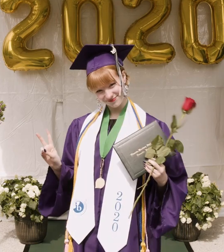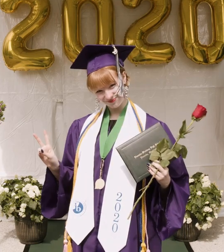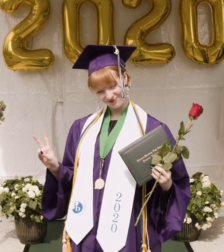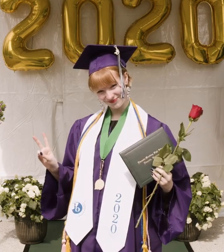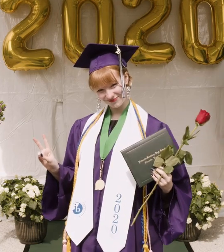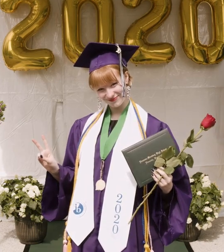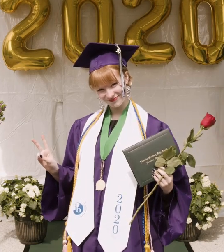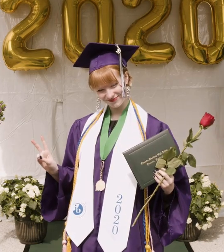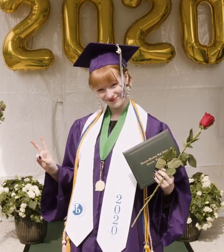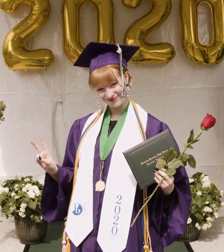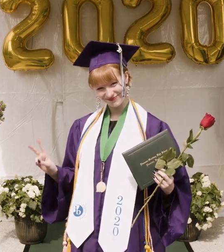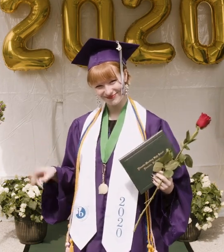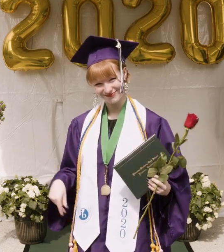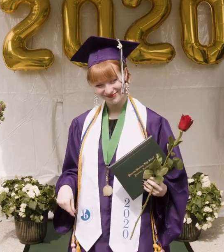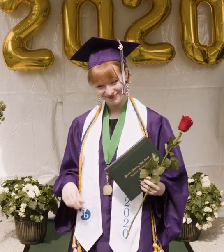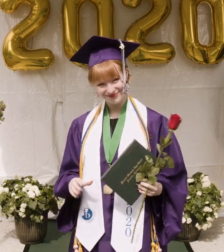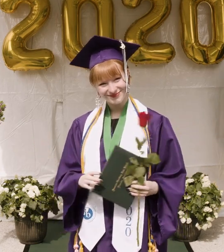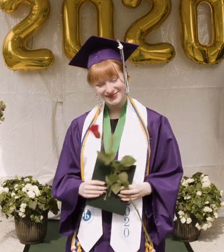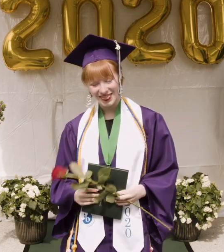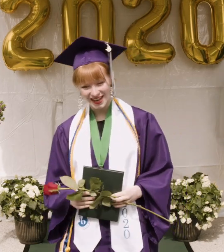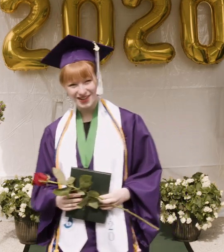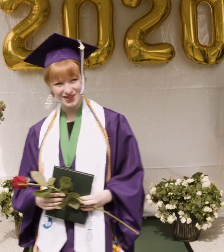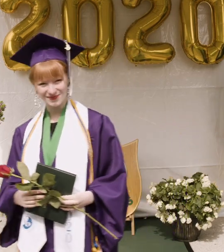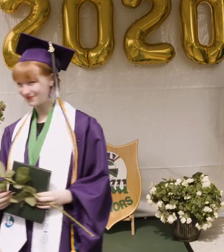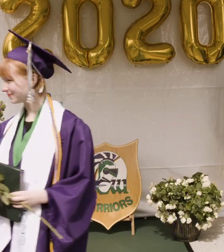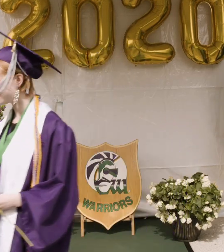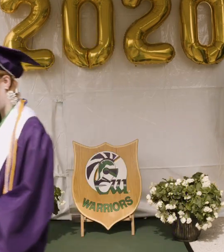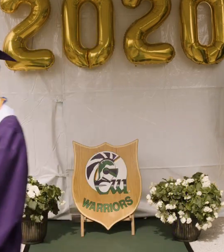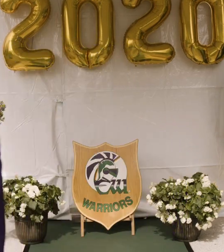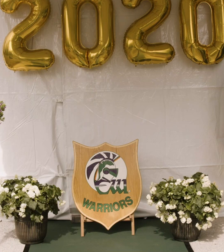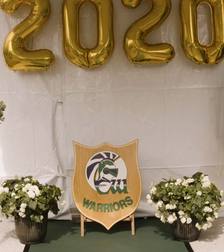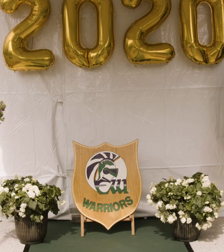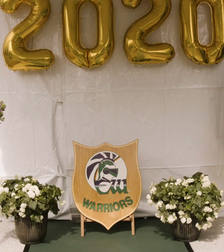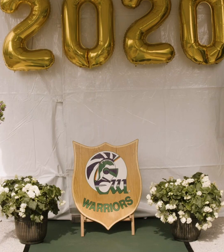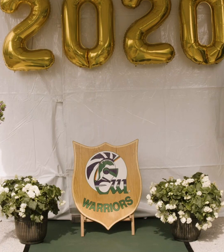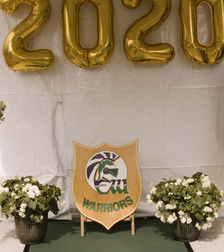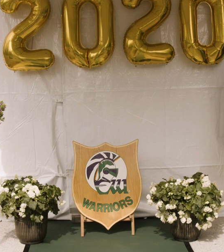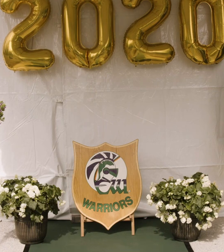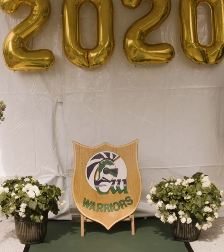Thank you.